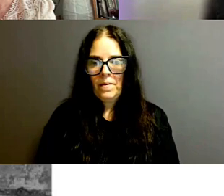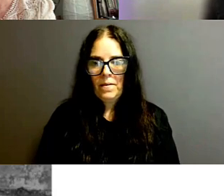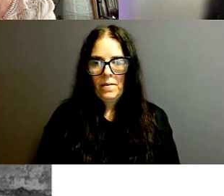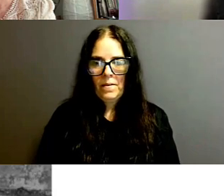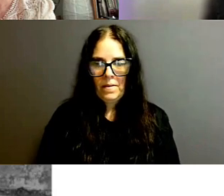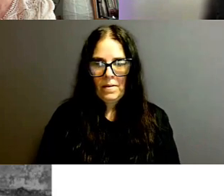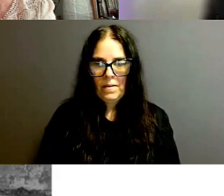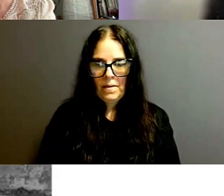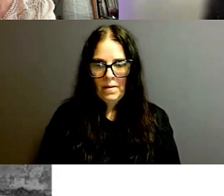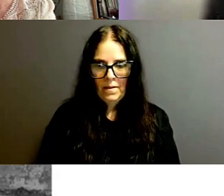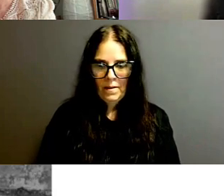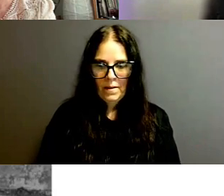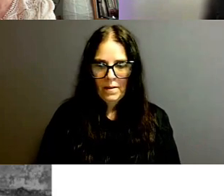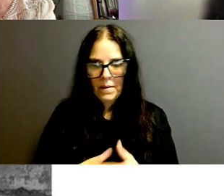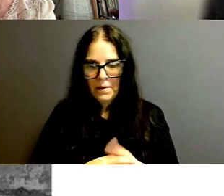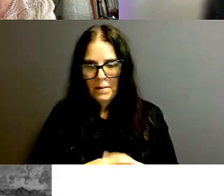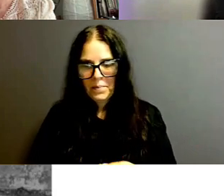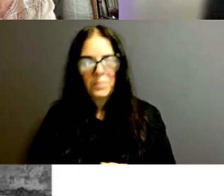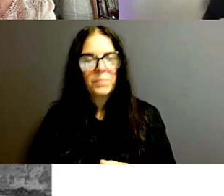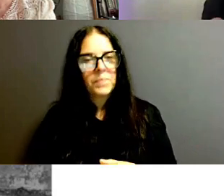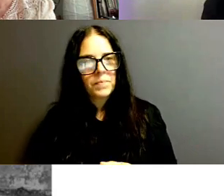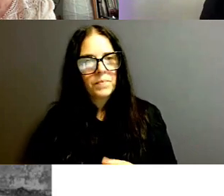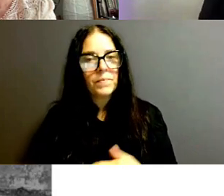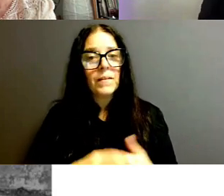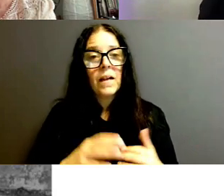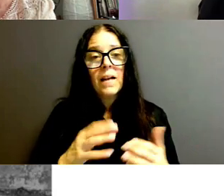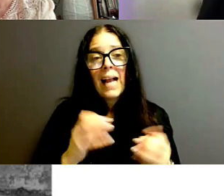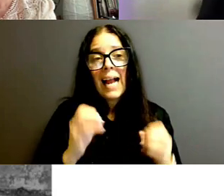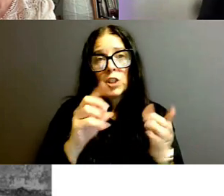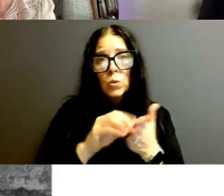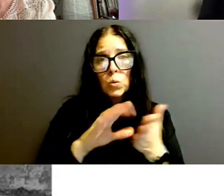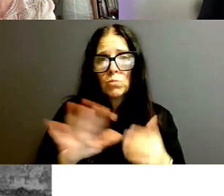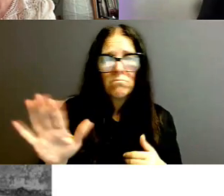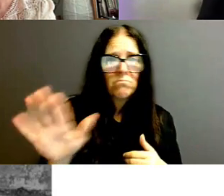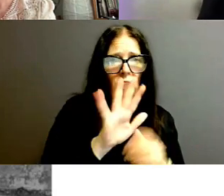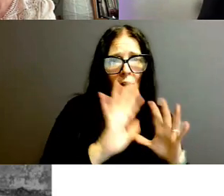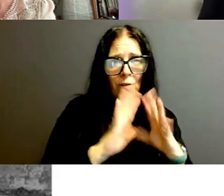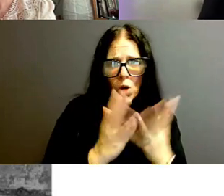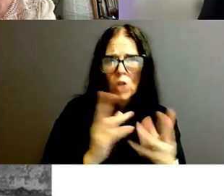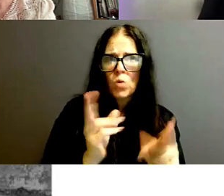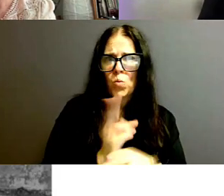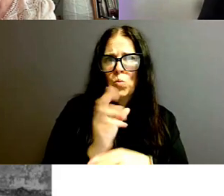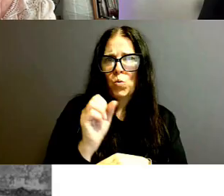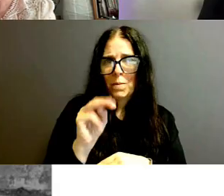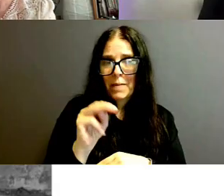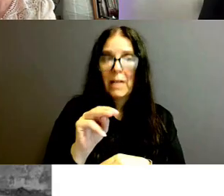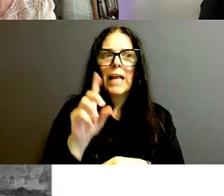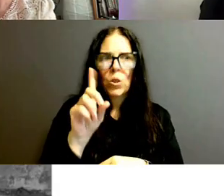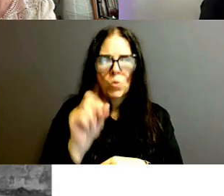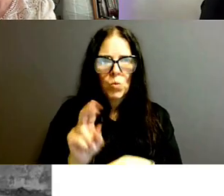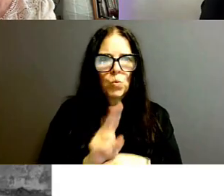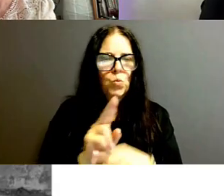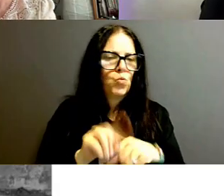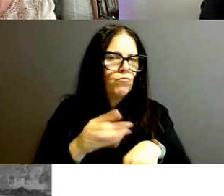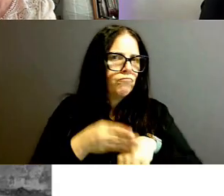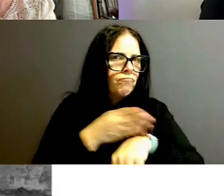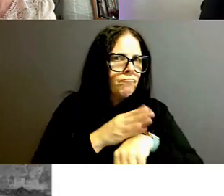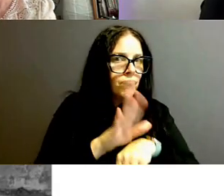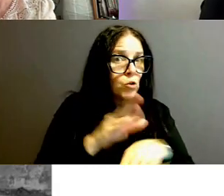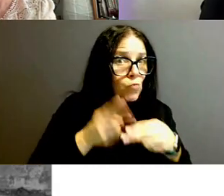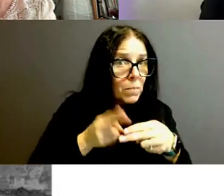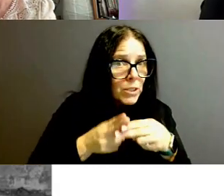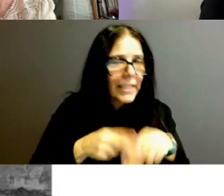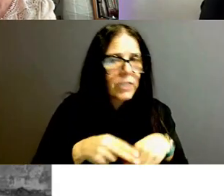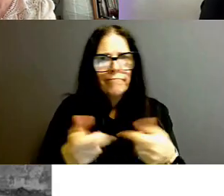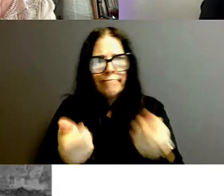educational institutions, obviously across the world, are using social media and they are using it to enhance their reputation, to attract new students,